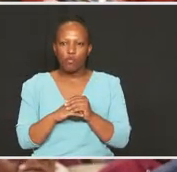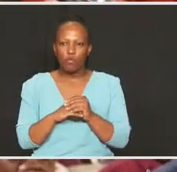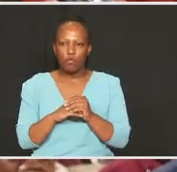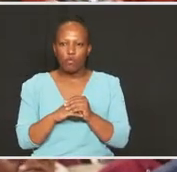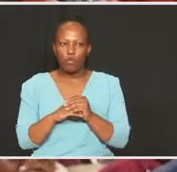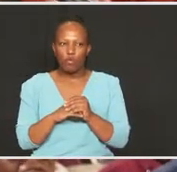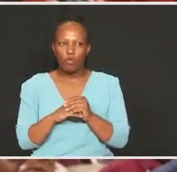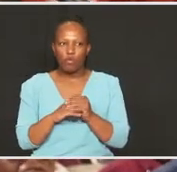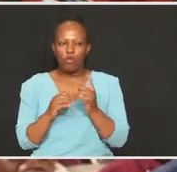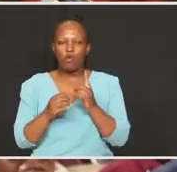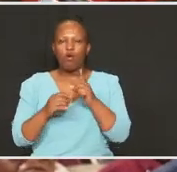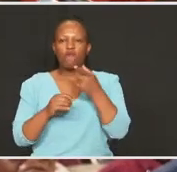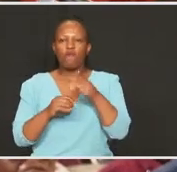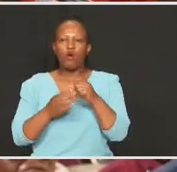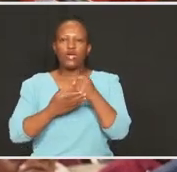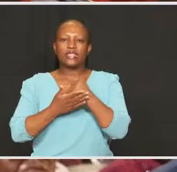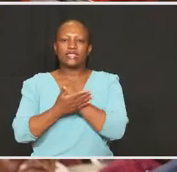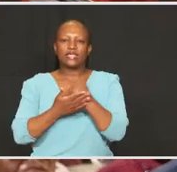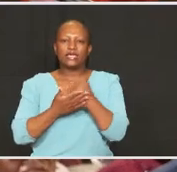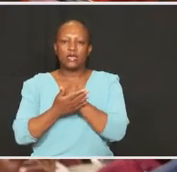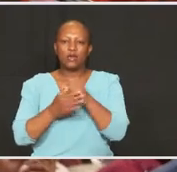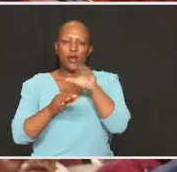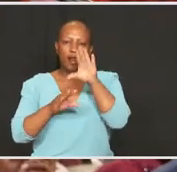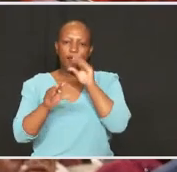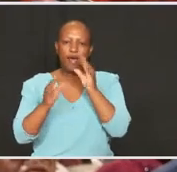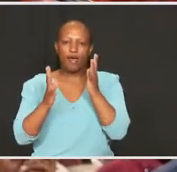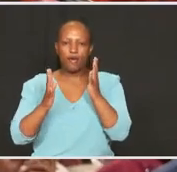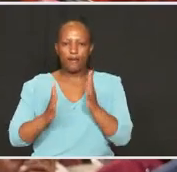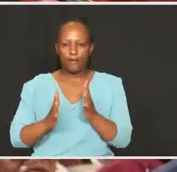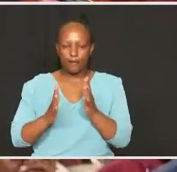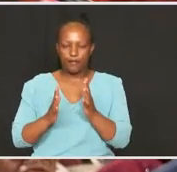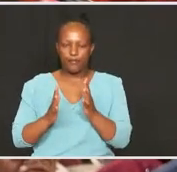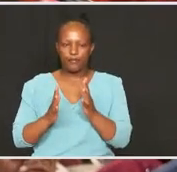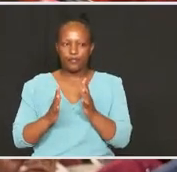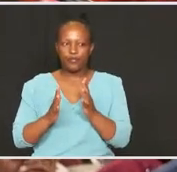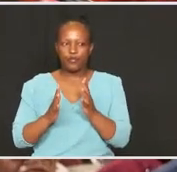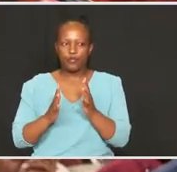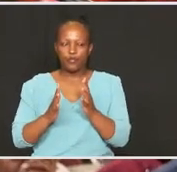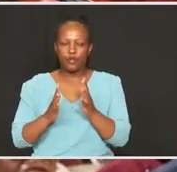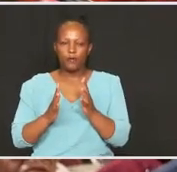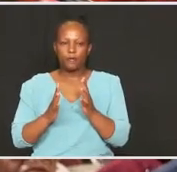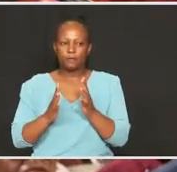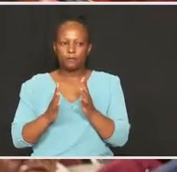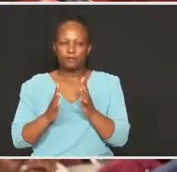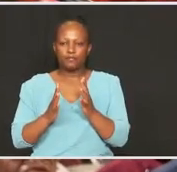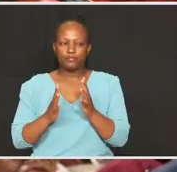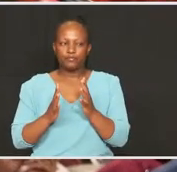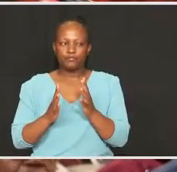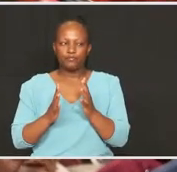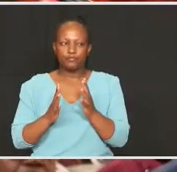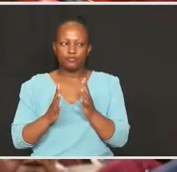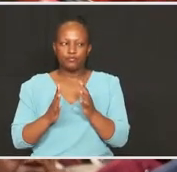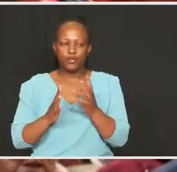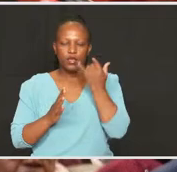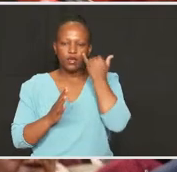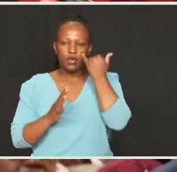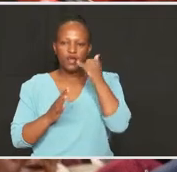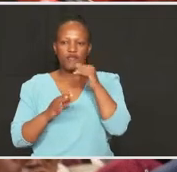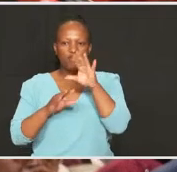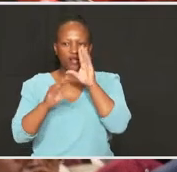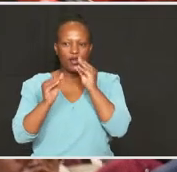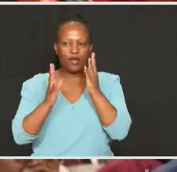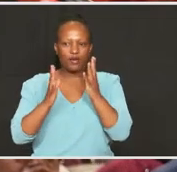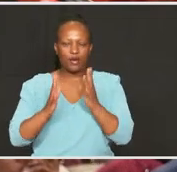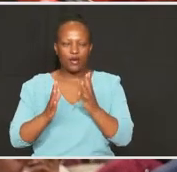registration of learners we think the the the the question of response from if the learner is